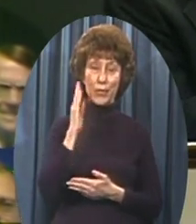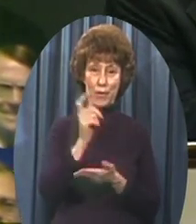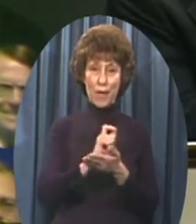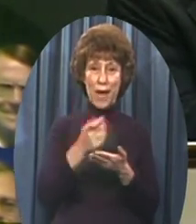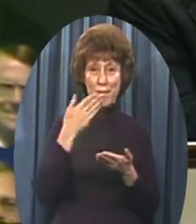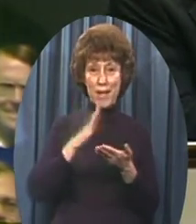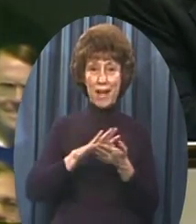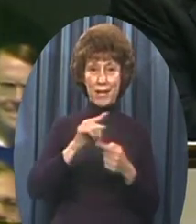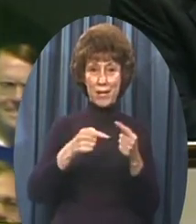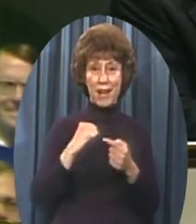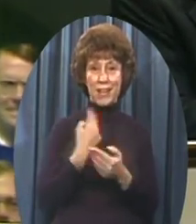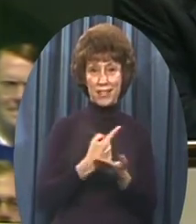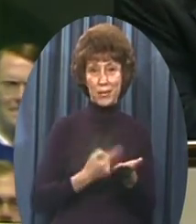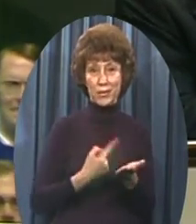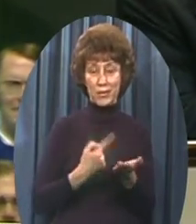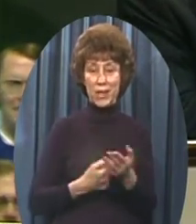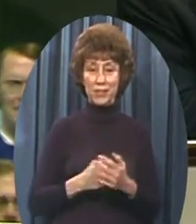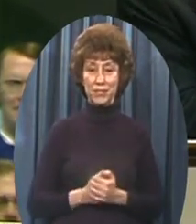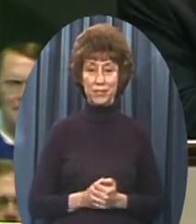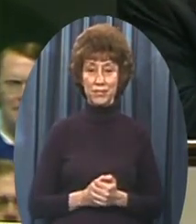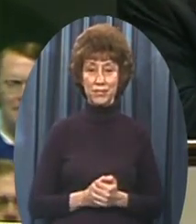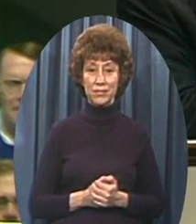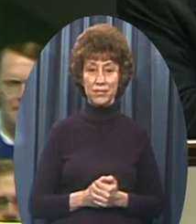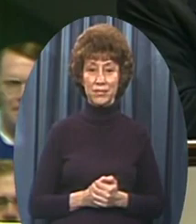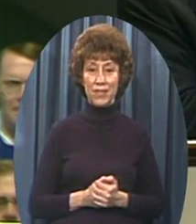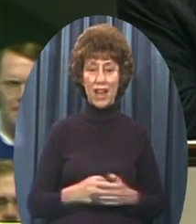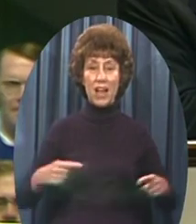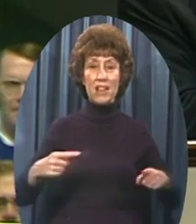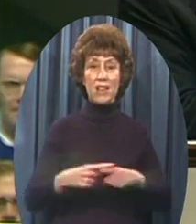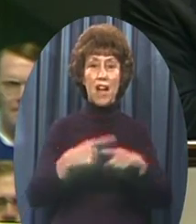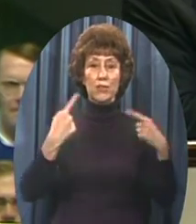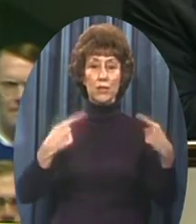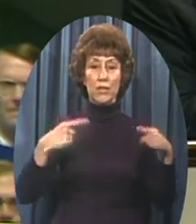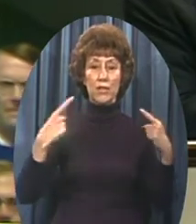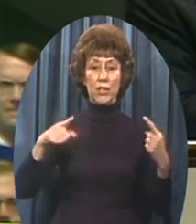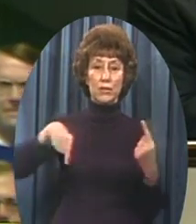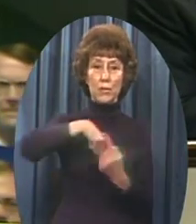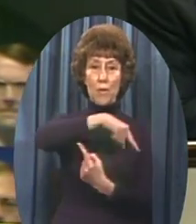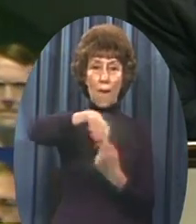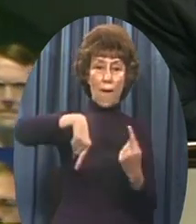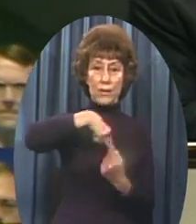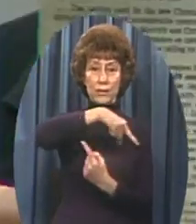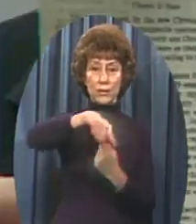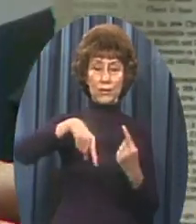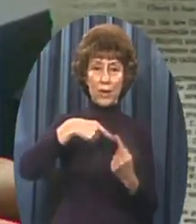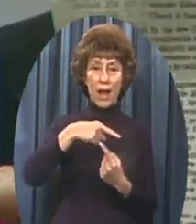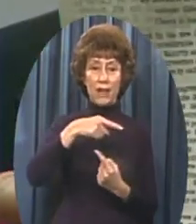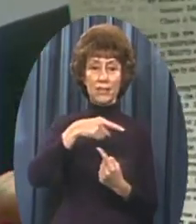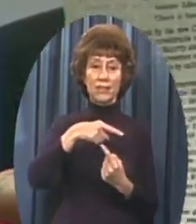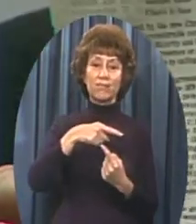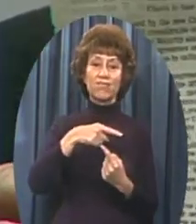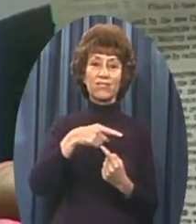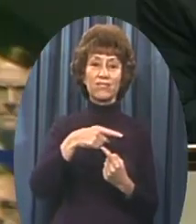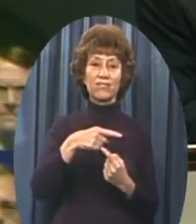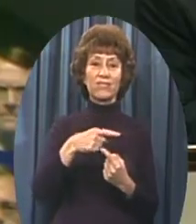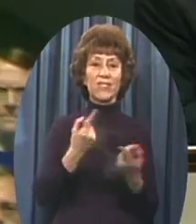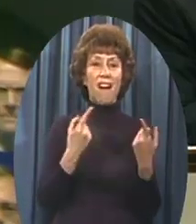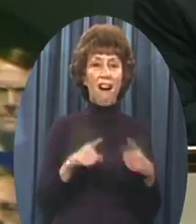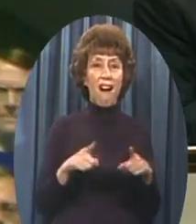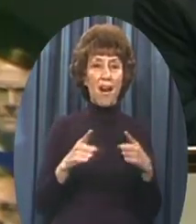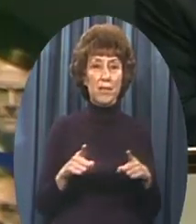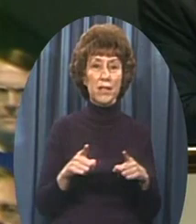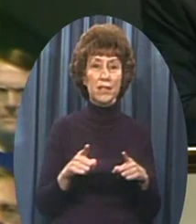Lynchburg, Virginia News. Controversy swirls around tactics of Christian right. Why